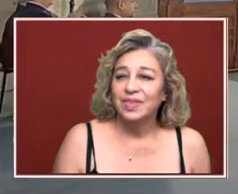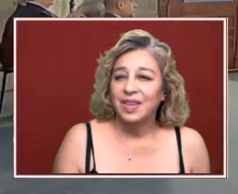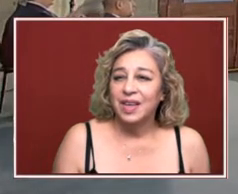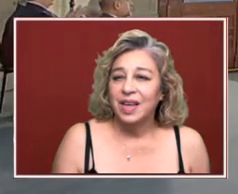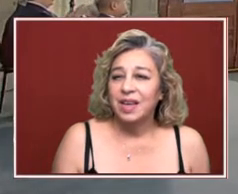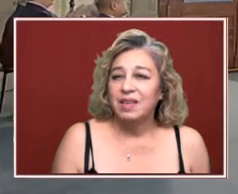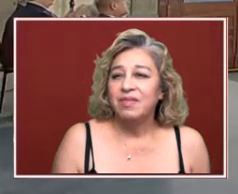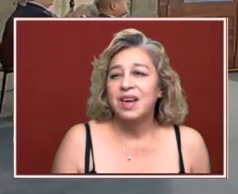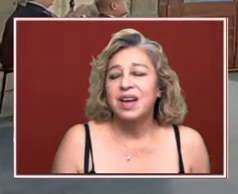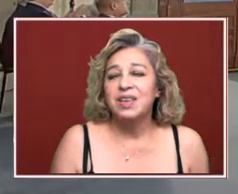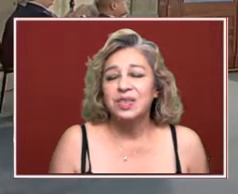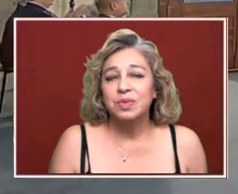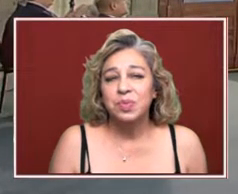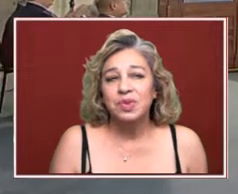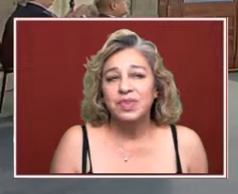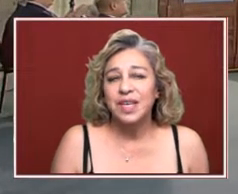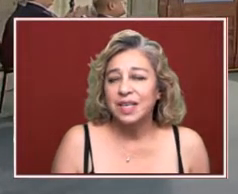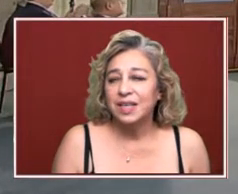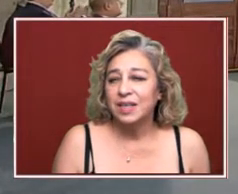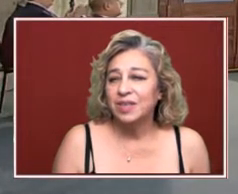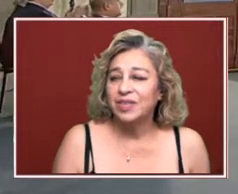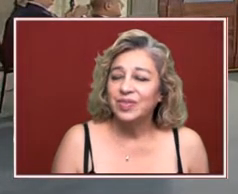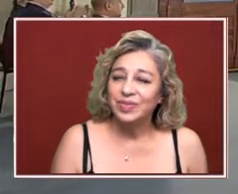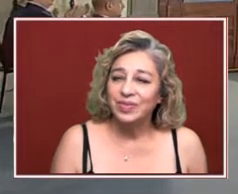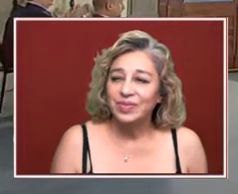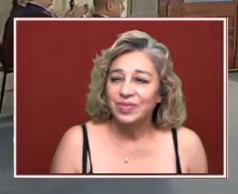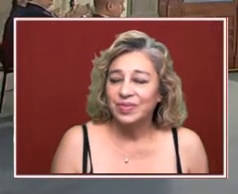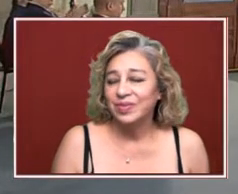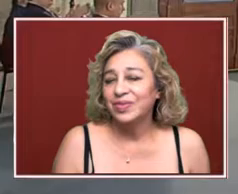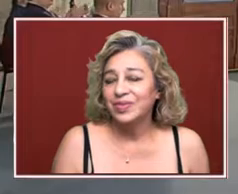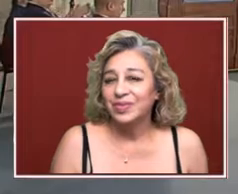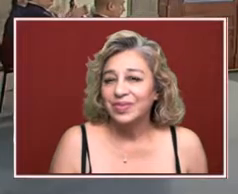Sepúlveda. Bernardo Sepúlveda.